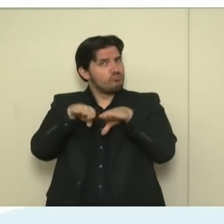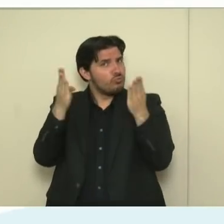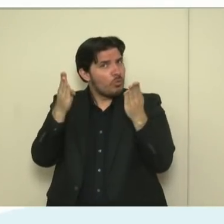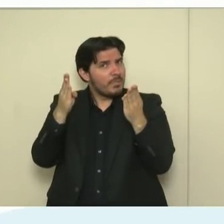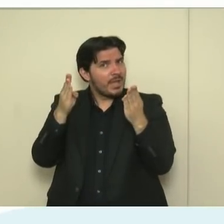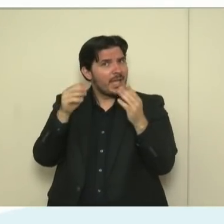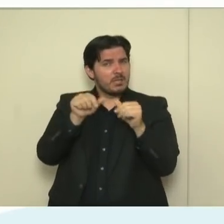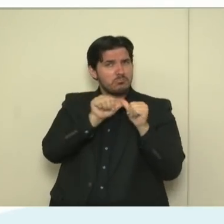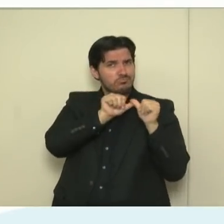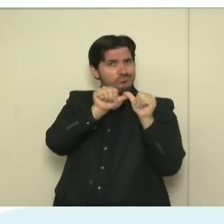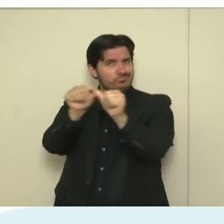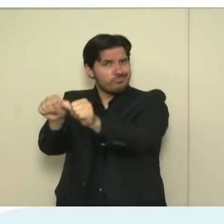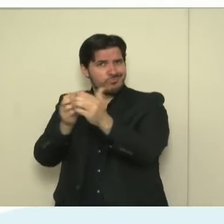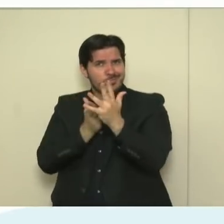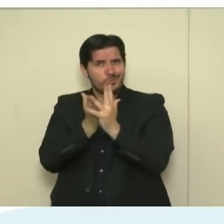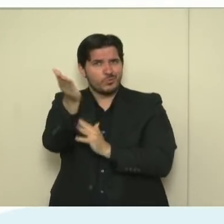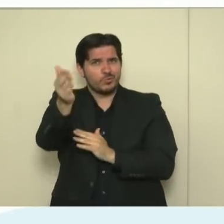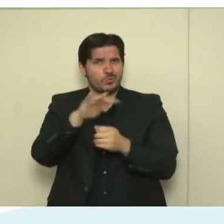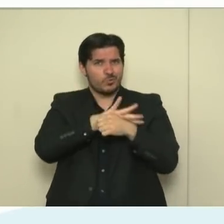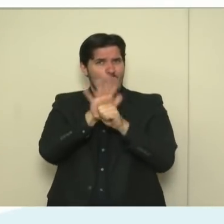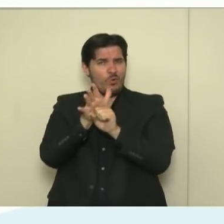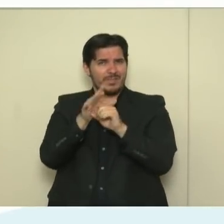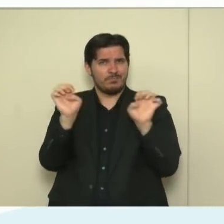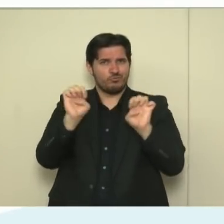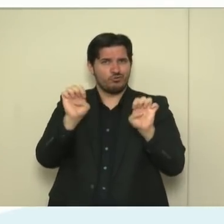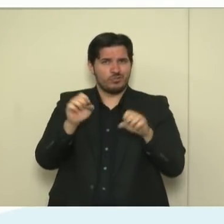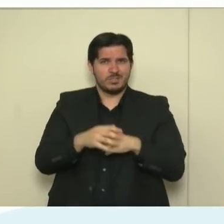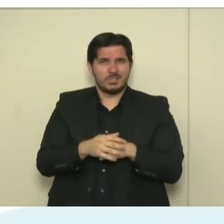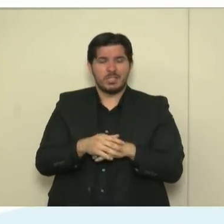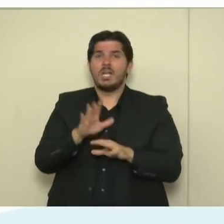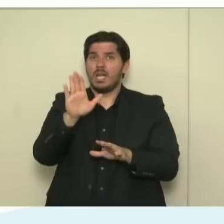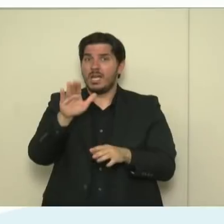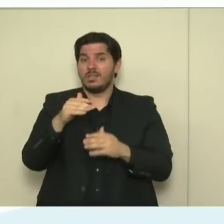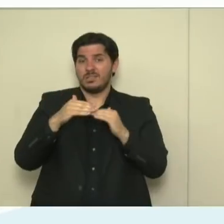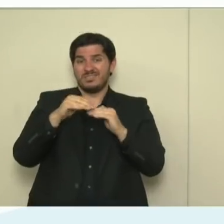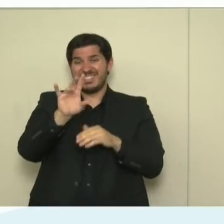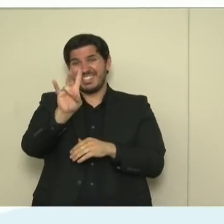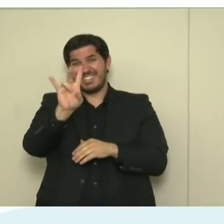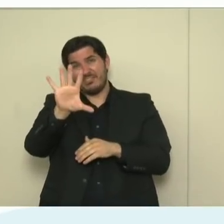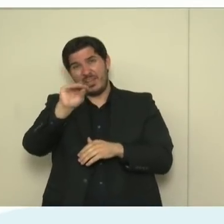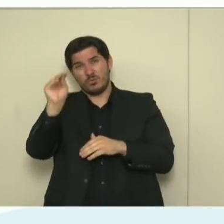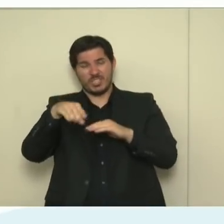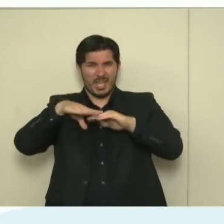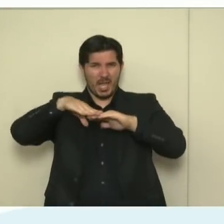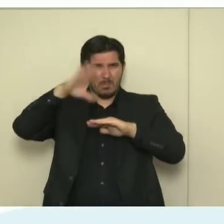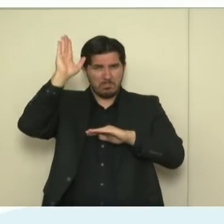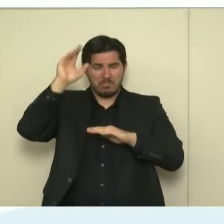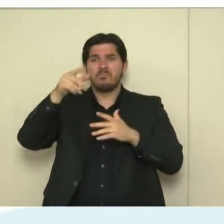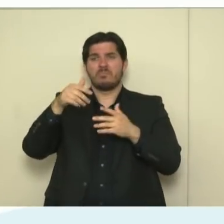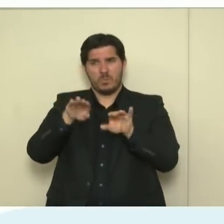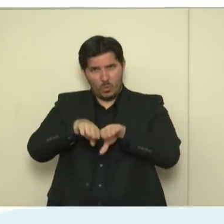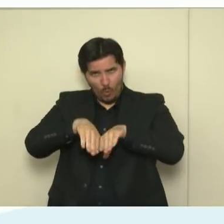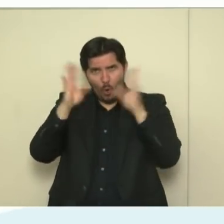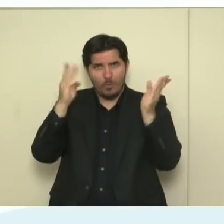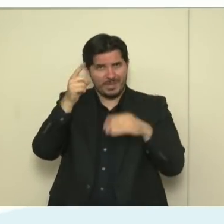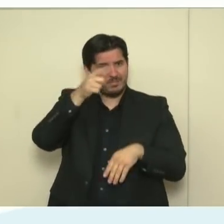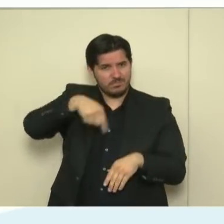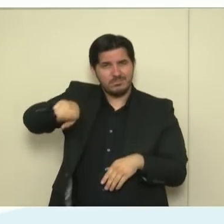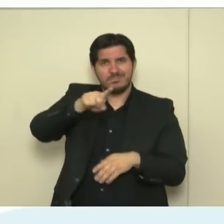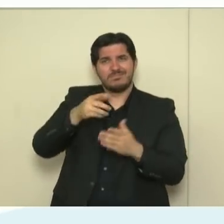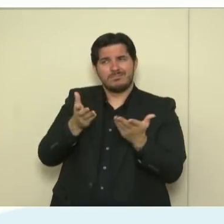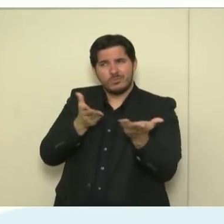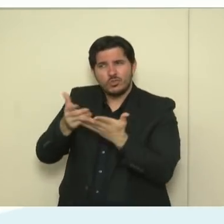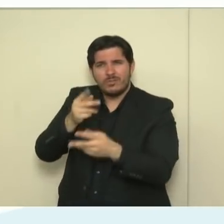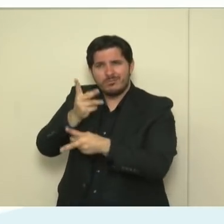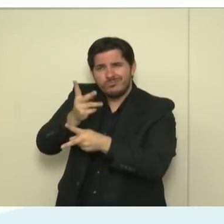health emergency. I'm pleased to say that today over 75% of our licensed early childhood providers are open and serving